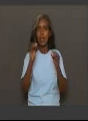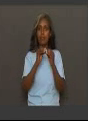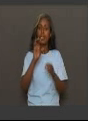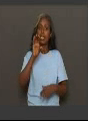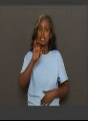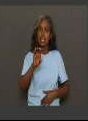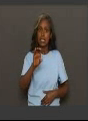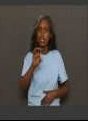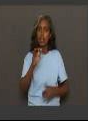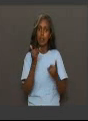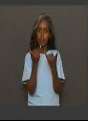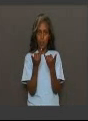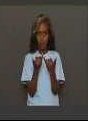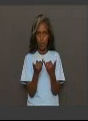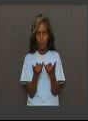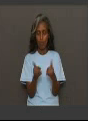plus C